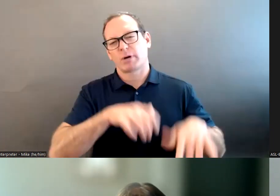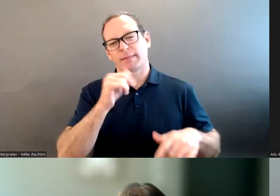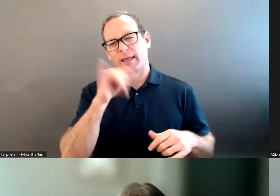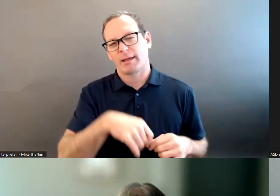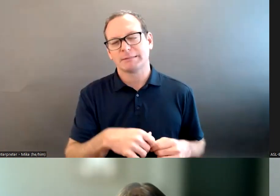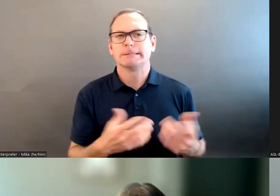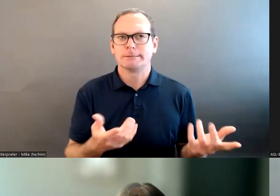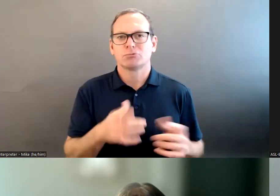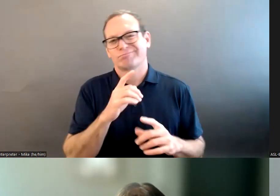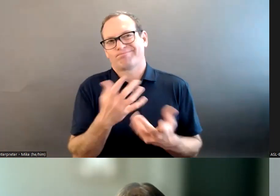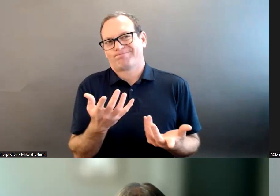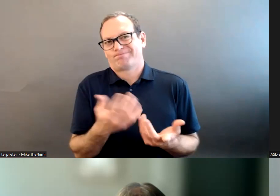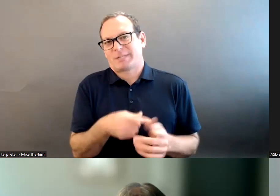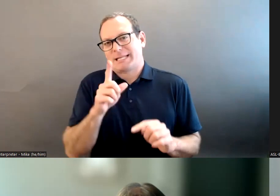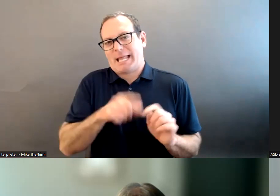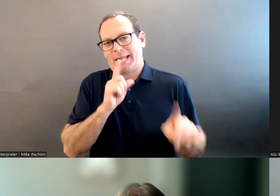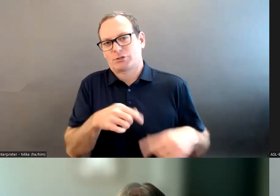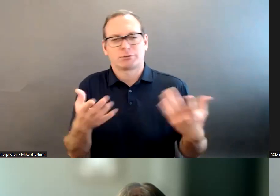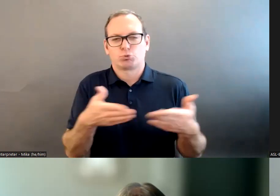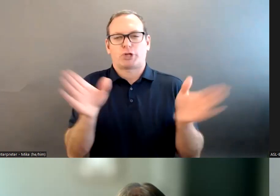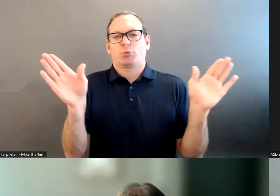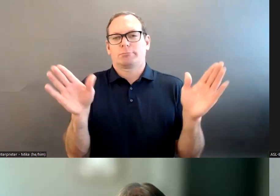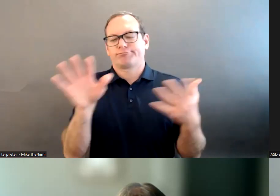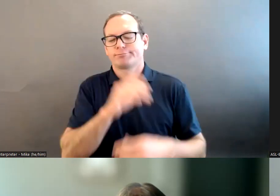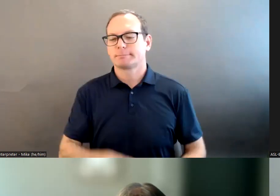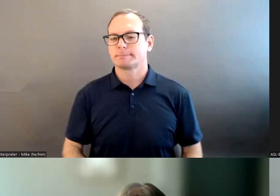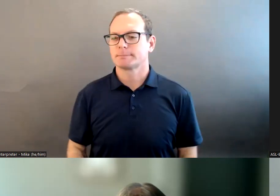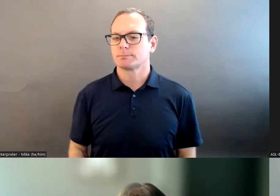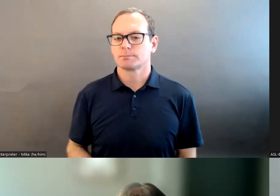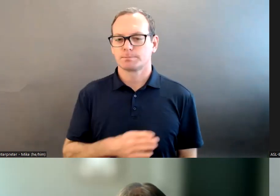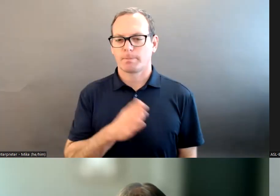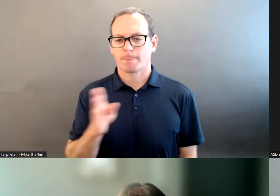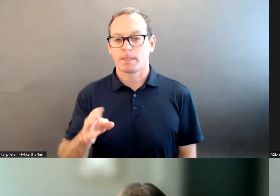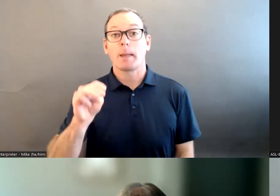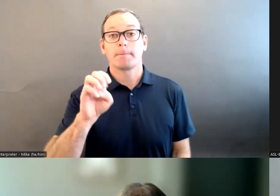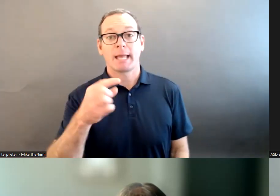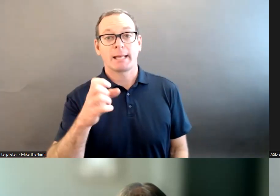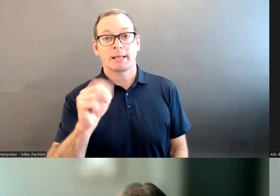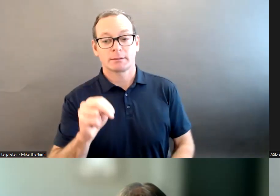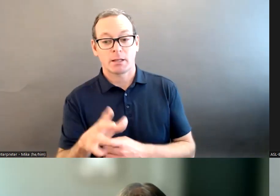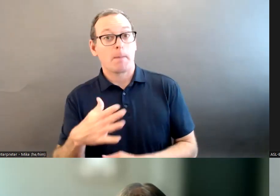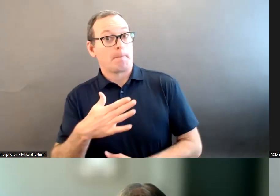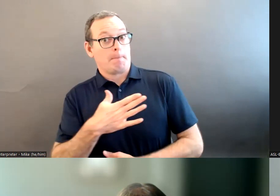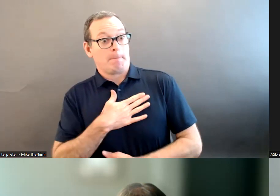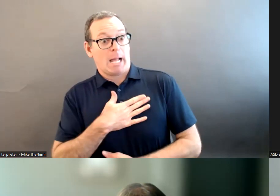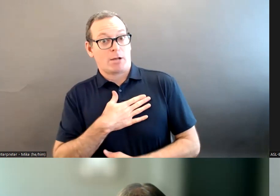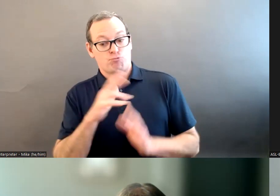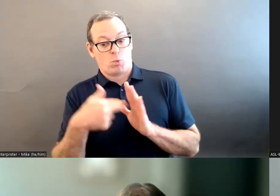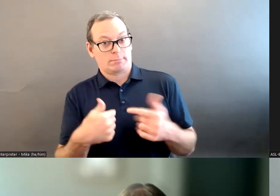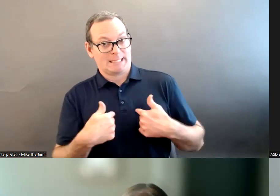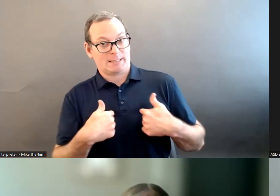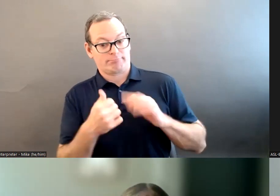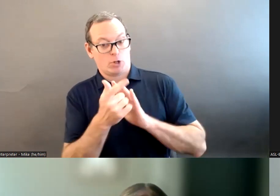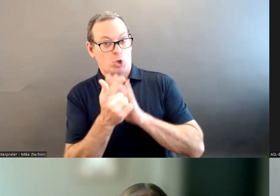add in quickly too. So my role as a lawyer is to assess your capacity to sign the document, right? And the standard for power of attorney